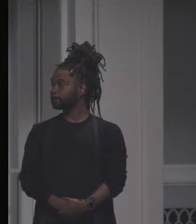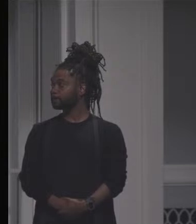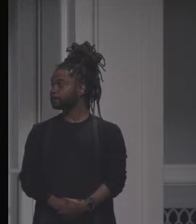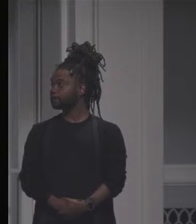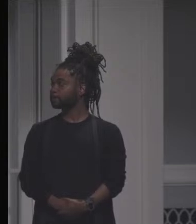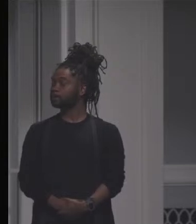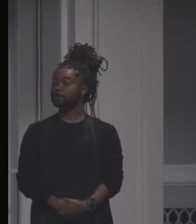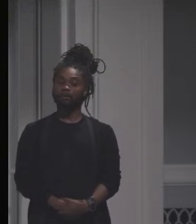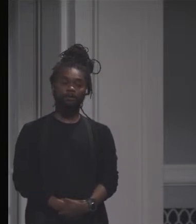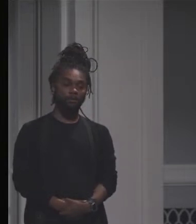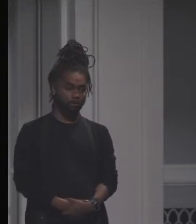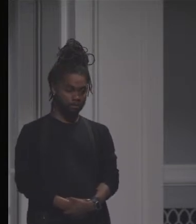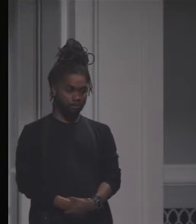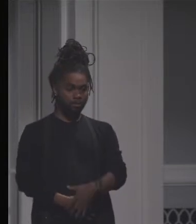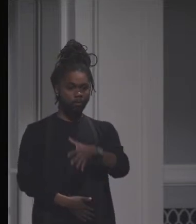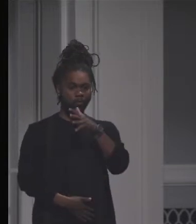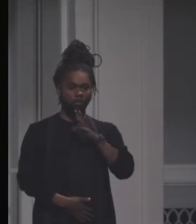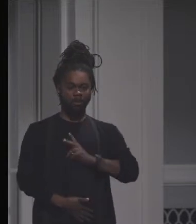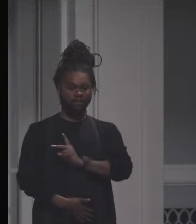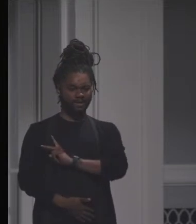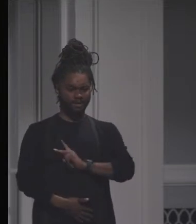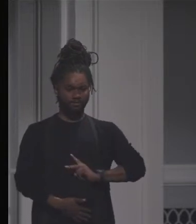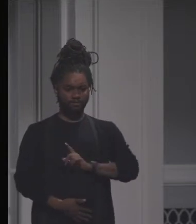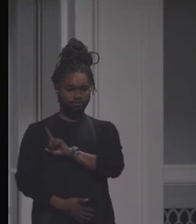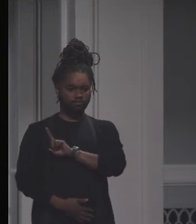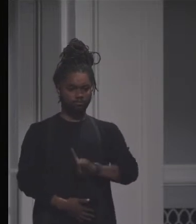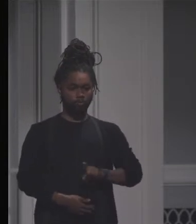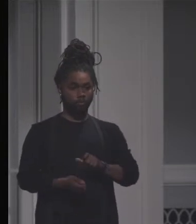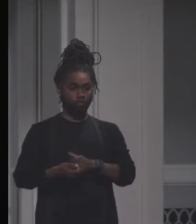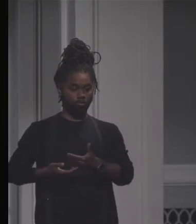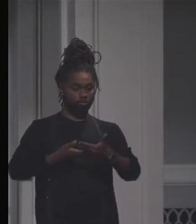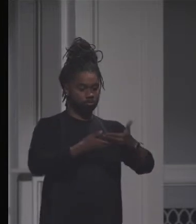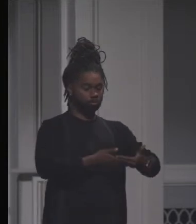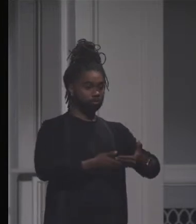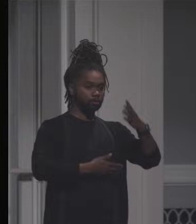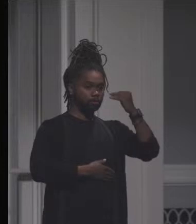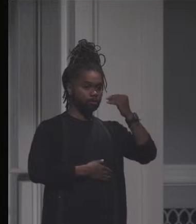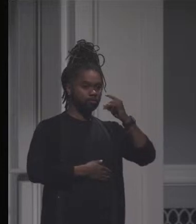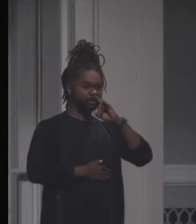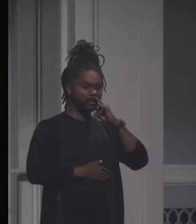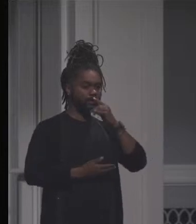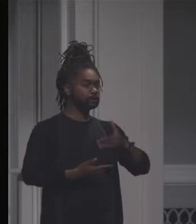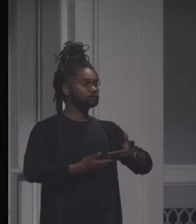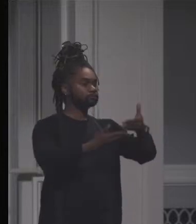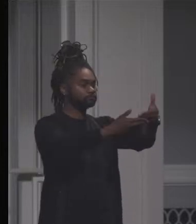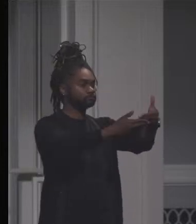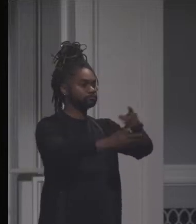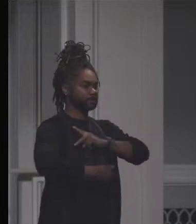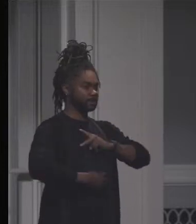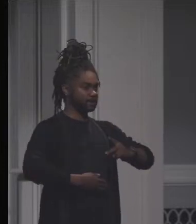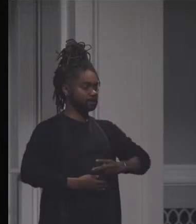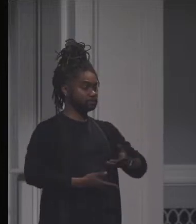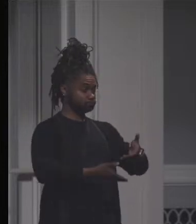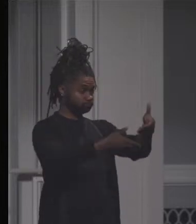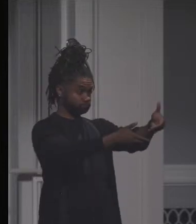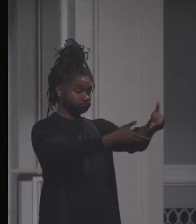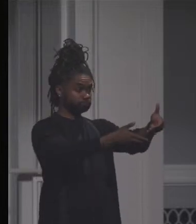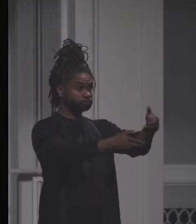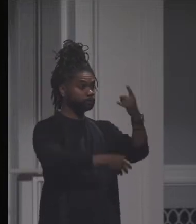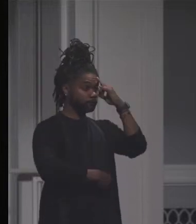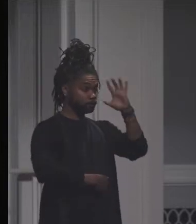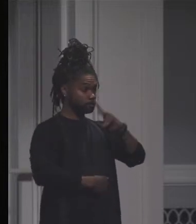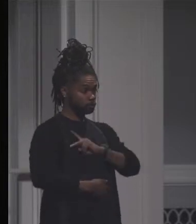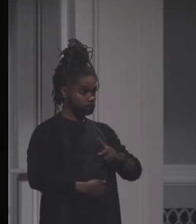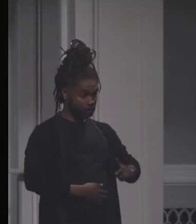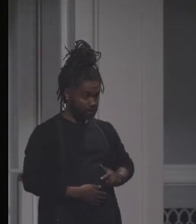A woman came to the king carrying her boy child and put him into the king's arms. "For your kingship